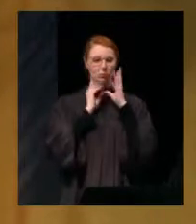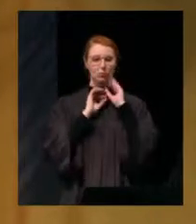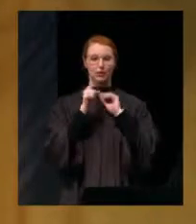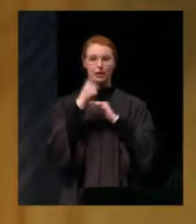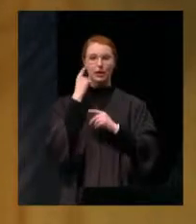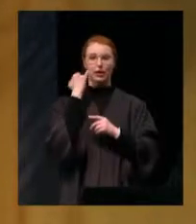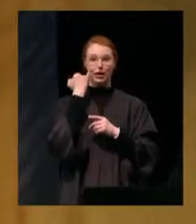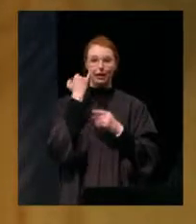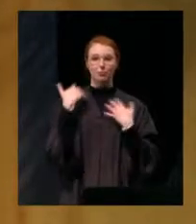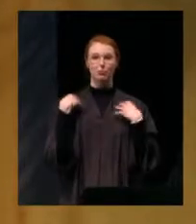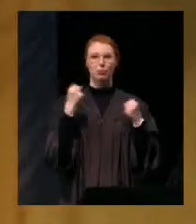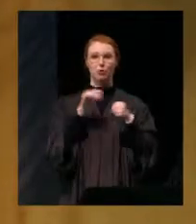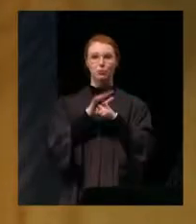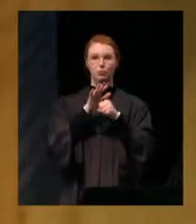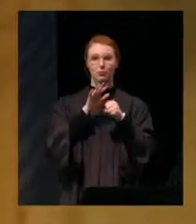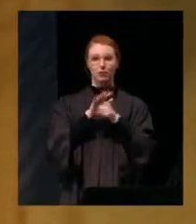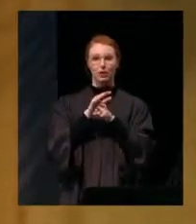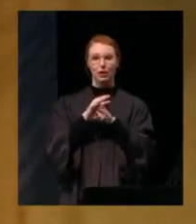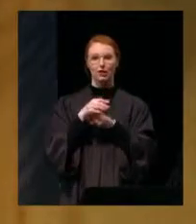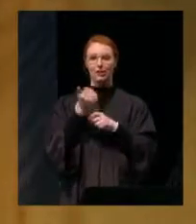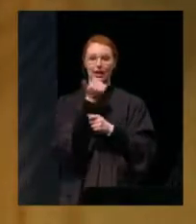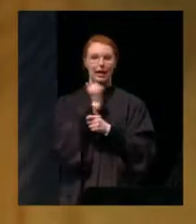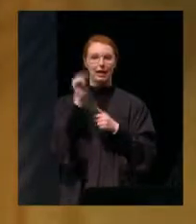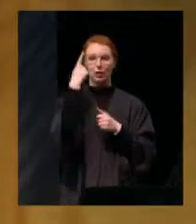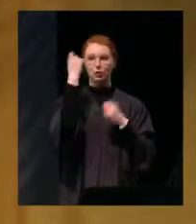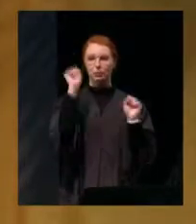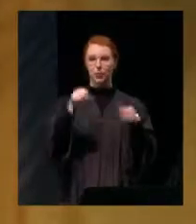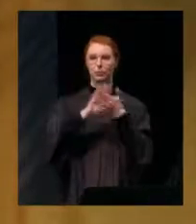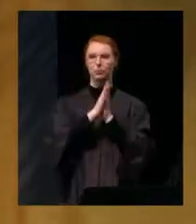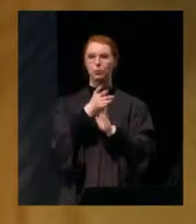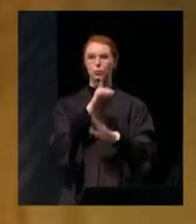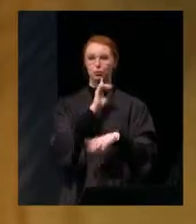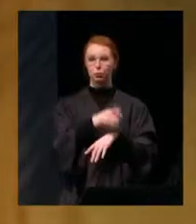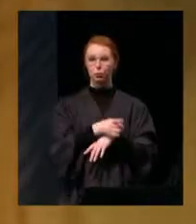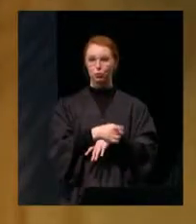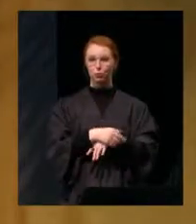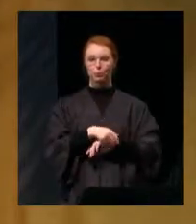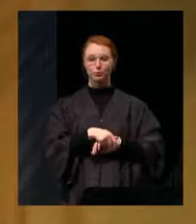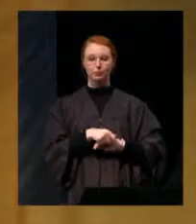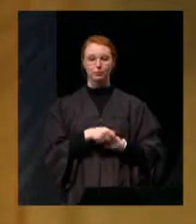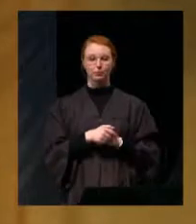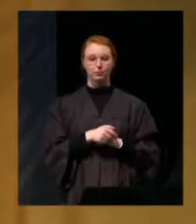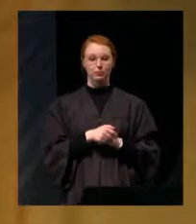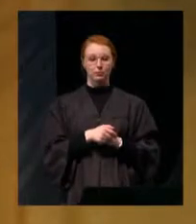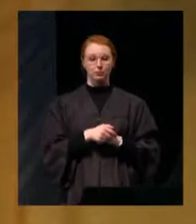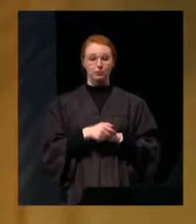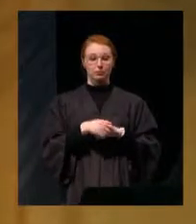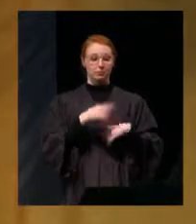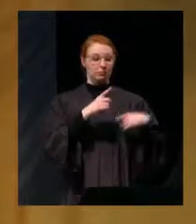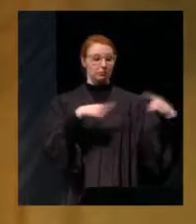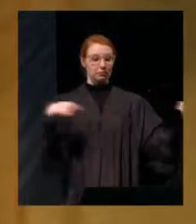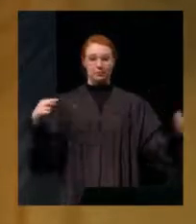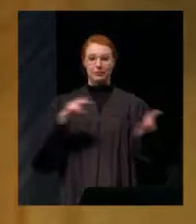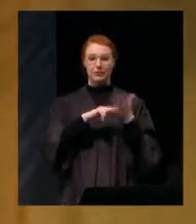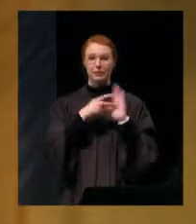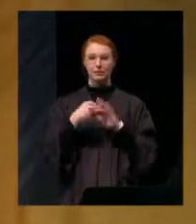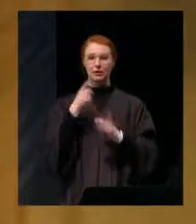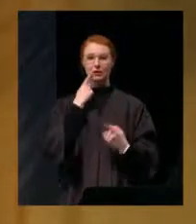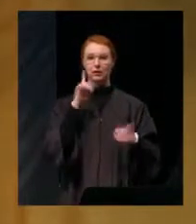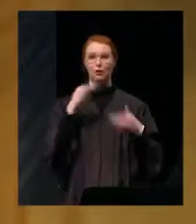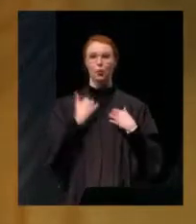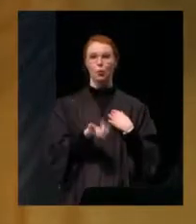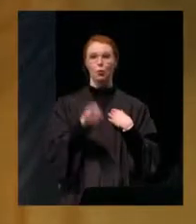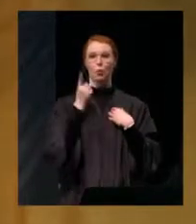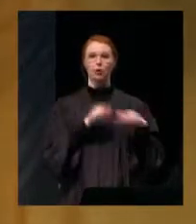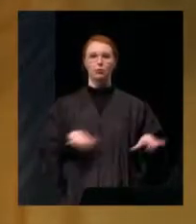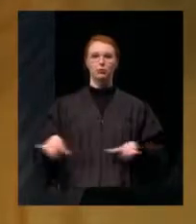courage and willpower, any dream can become a reality. All of these definitions of success have one